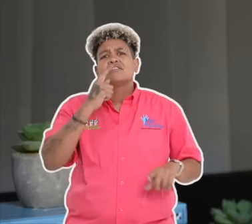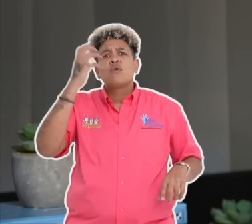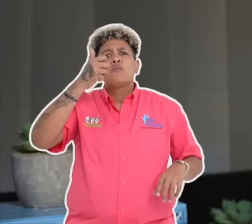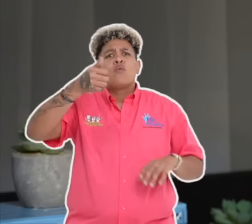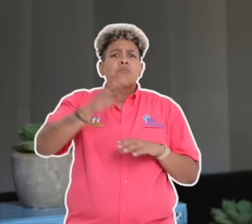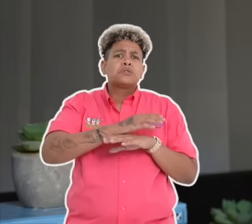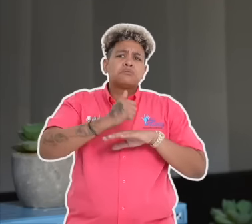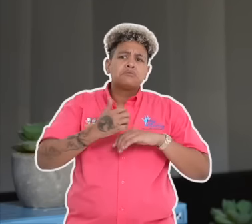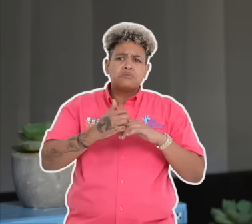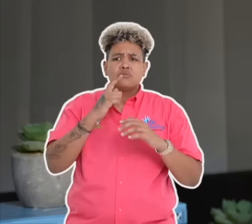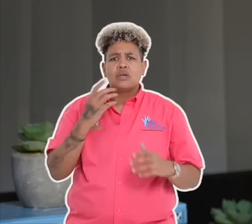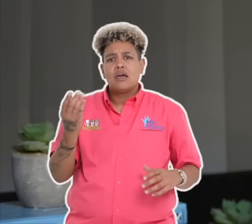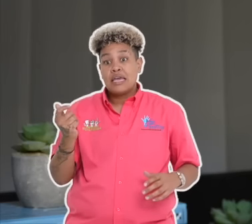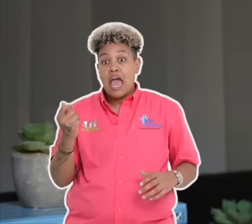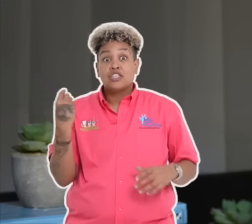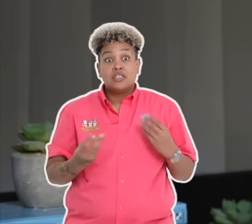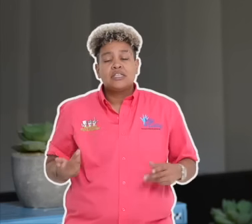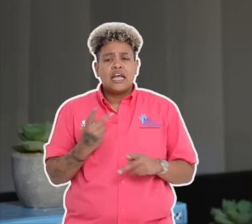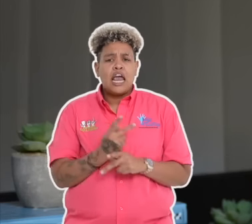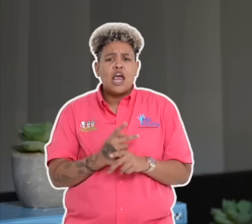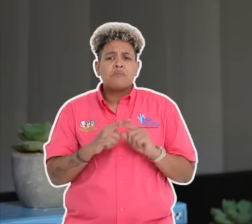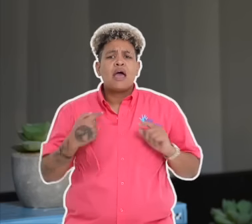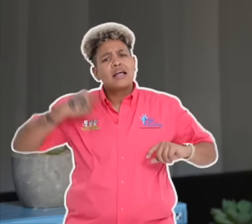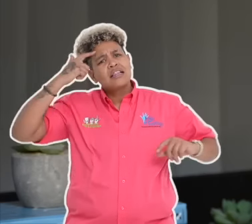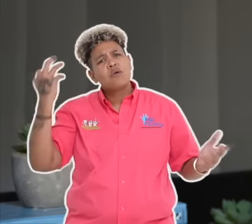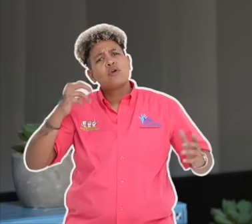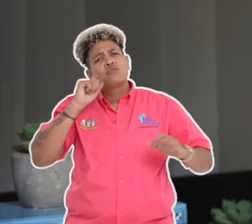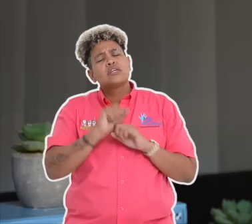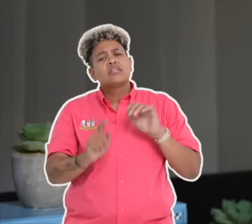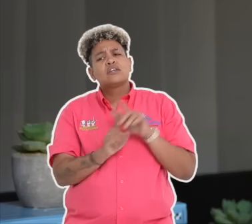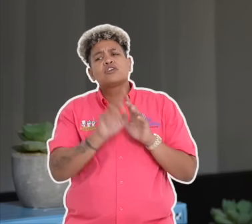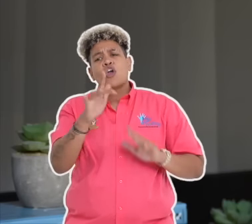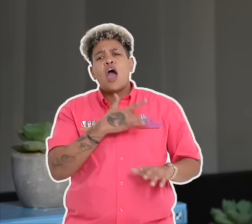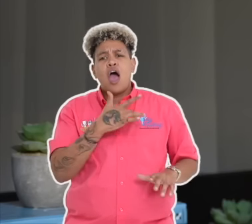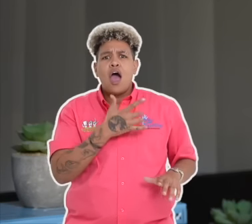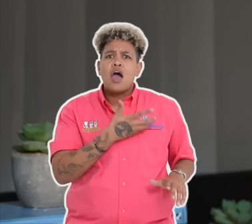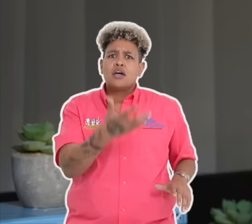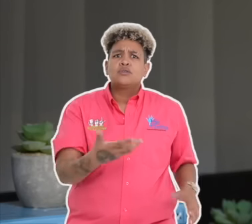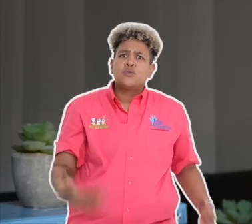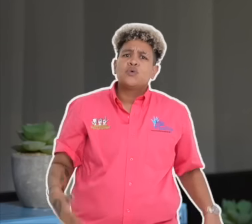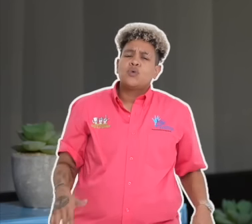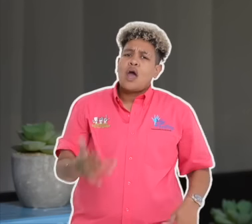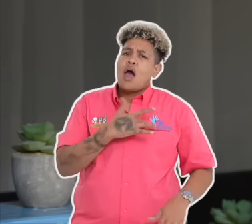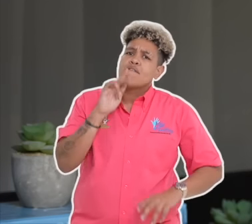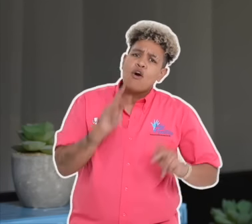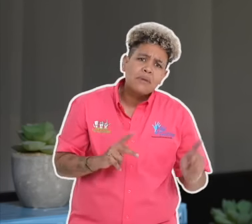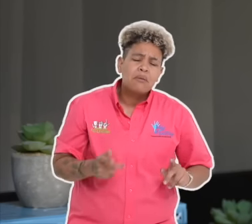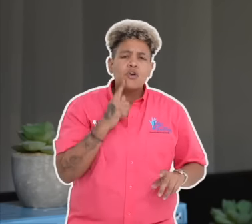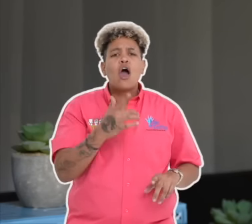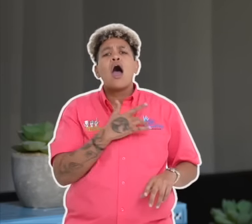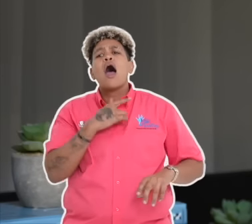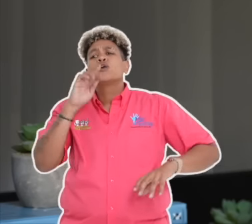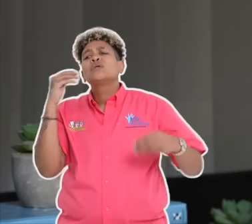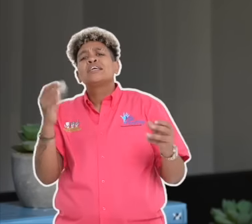are an amazing entrepreneur and that's good because it takes cash to care. But I think what really stands out is your heart. It is your heart for